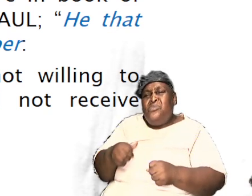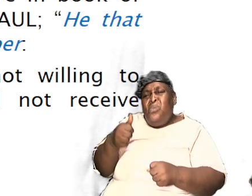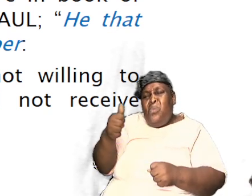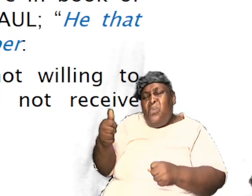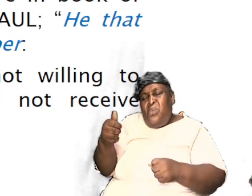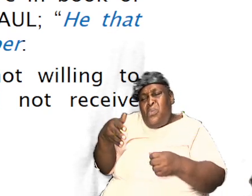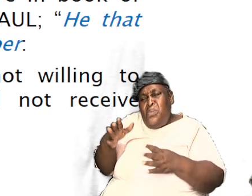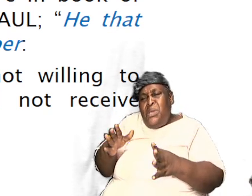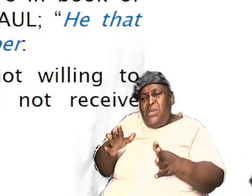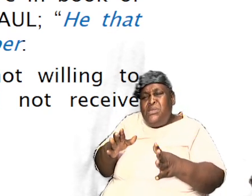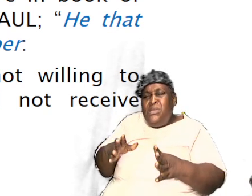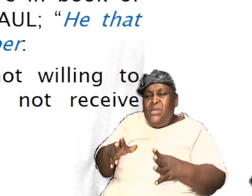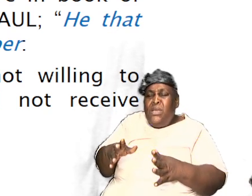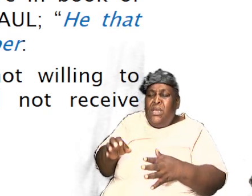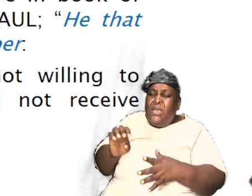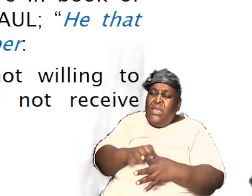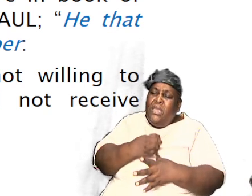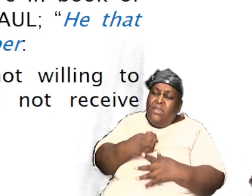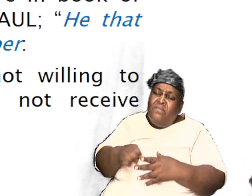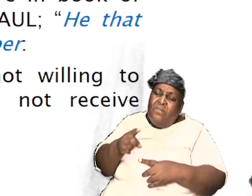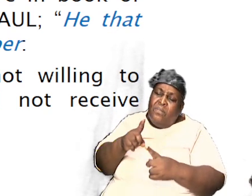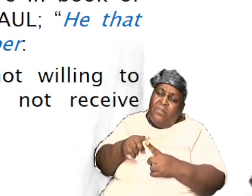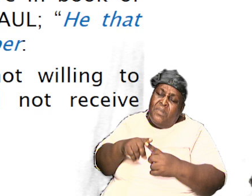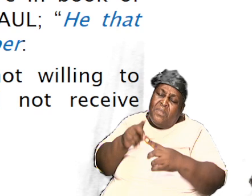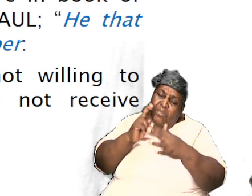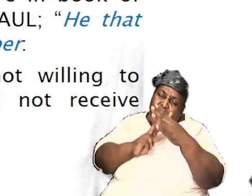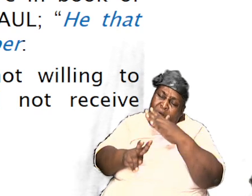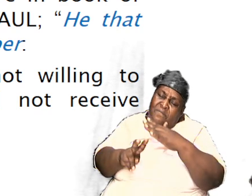said, no, it's not me, it's the people.